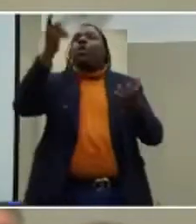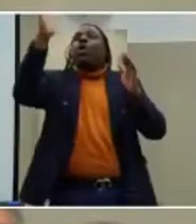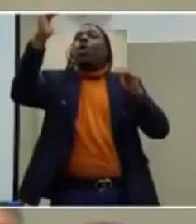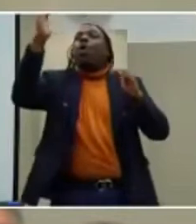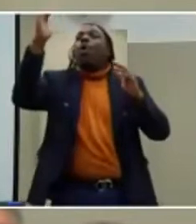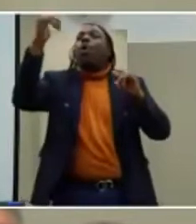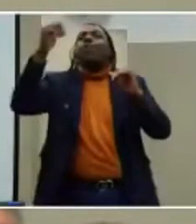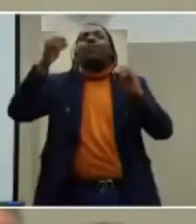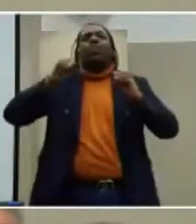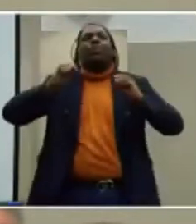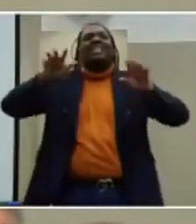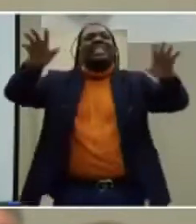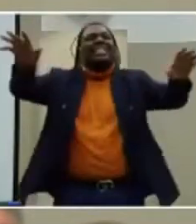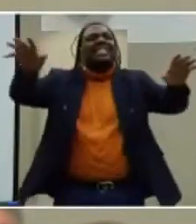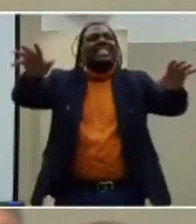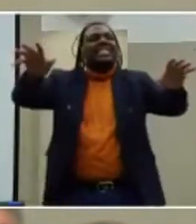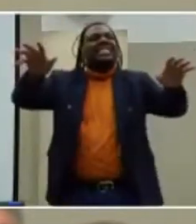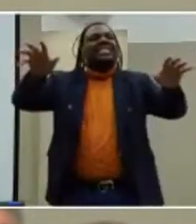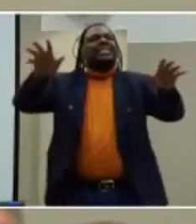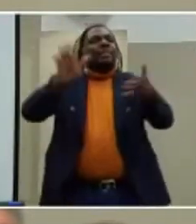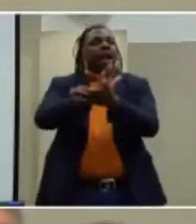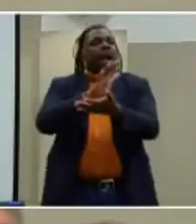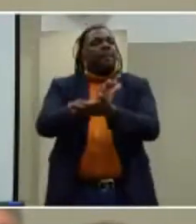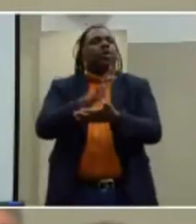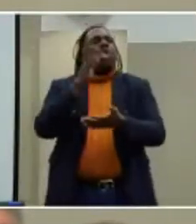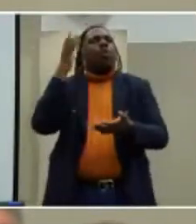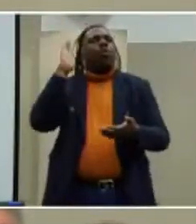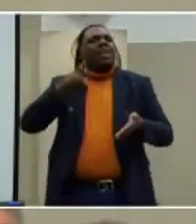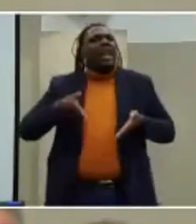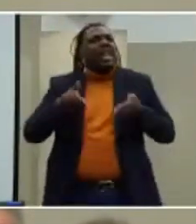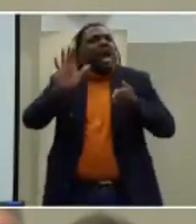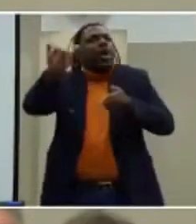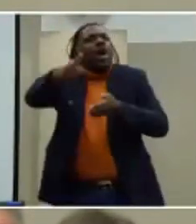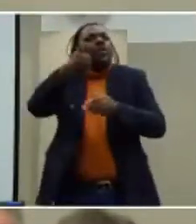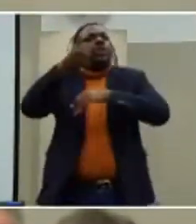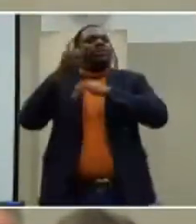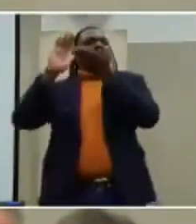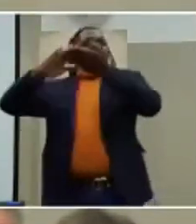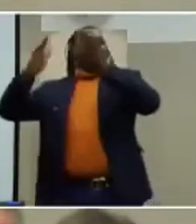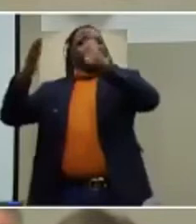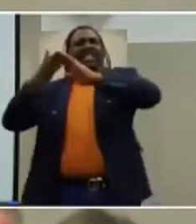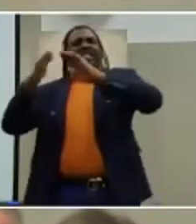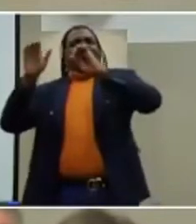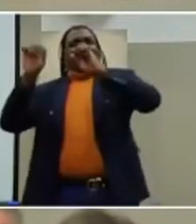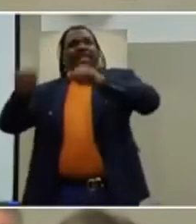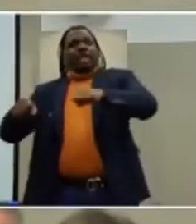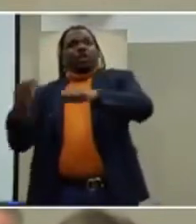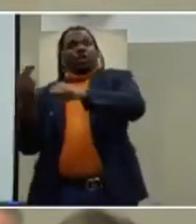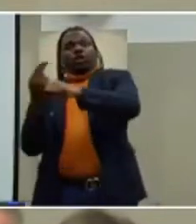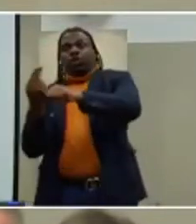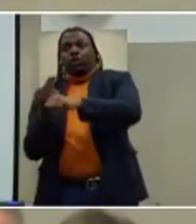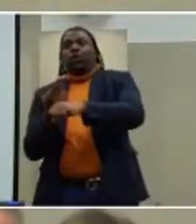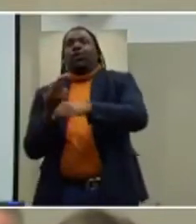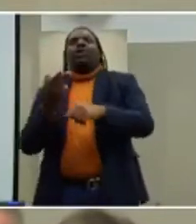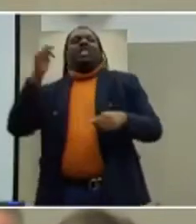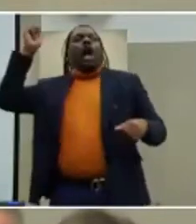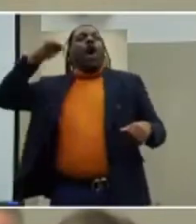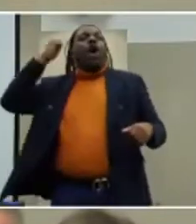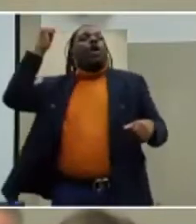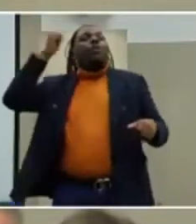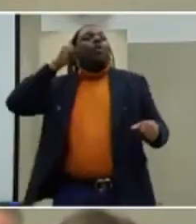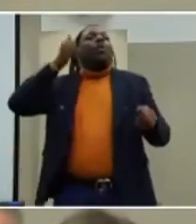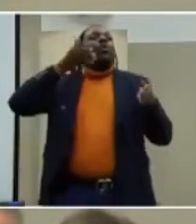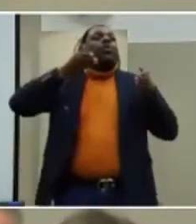you released will allow Arlington and other communities to use the audible